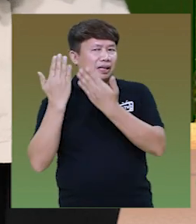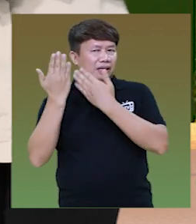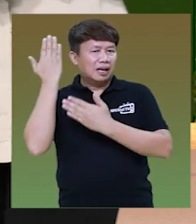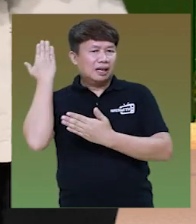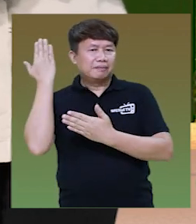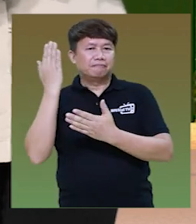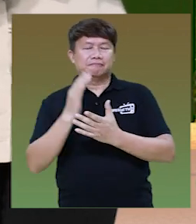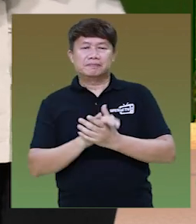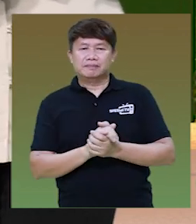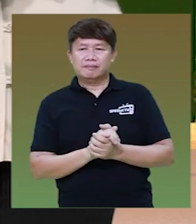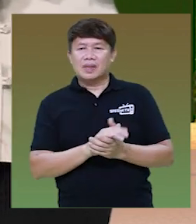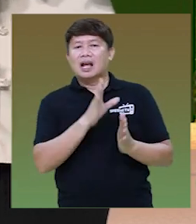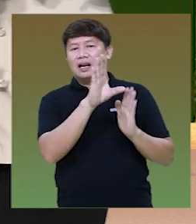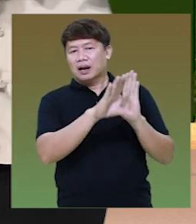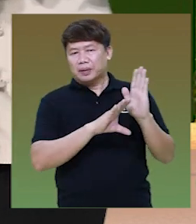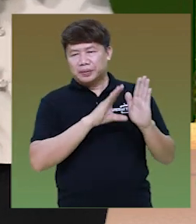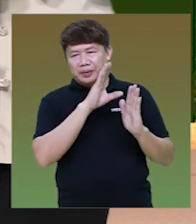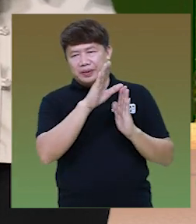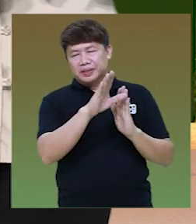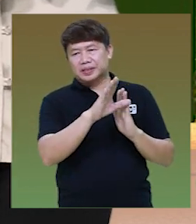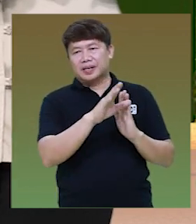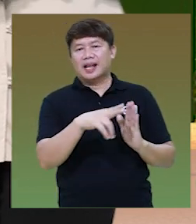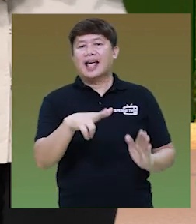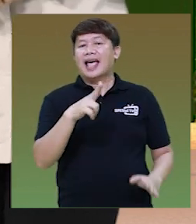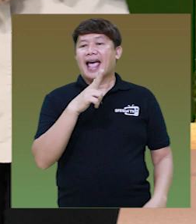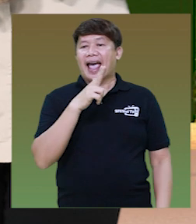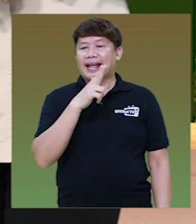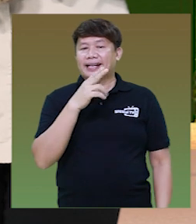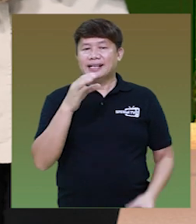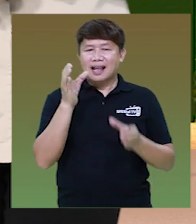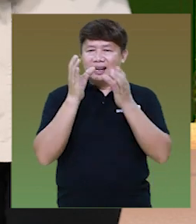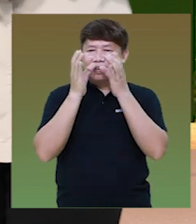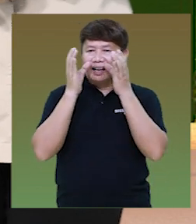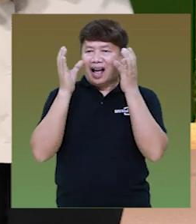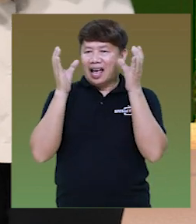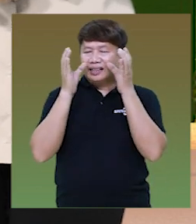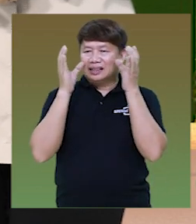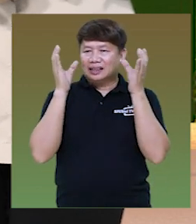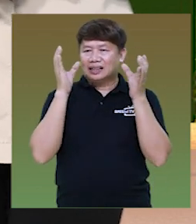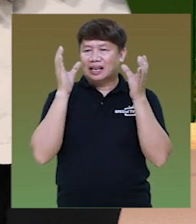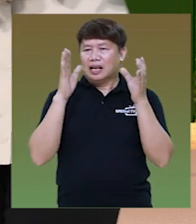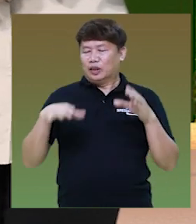Upon a Time. Characters,